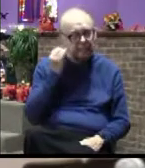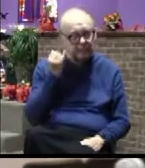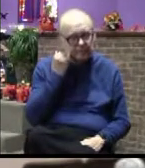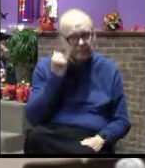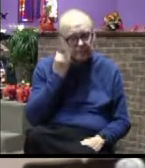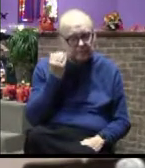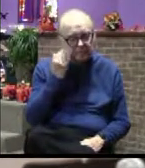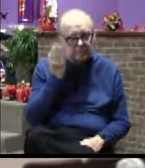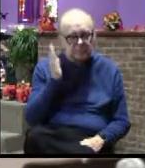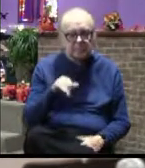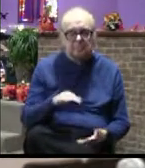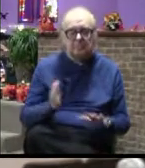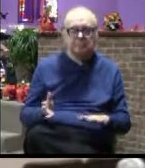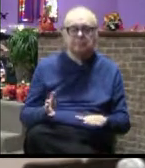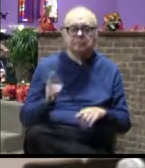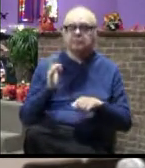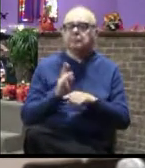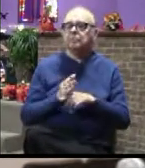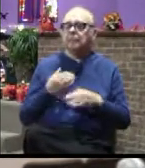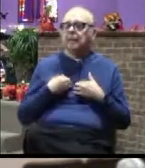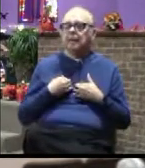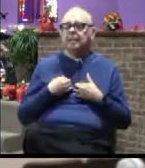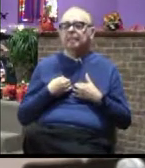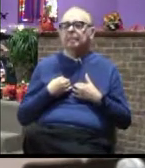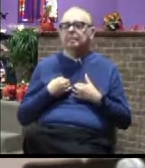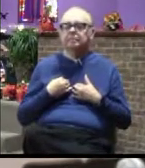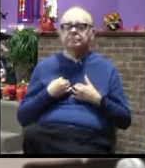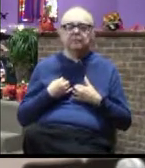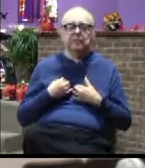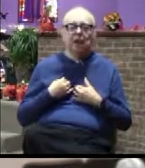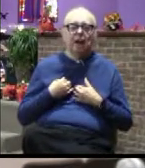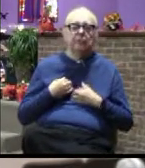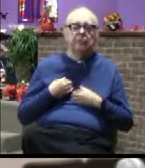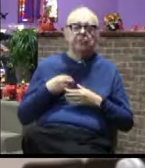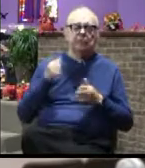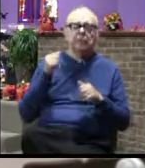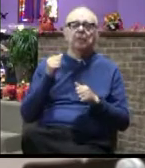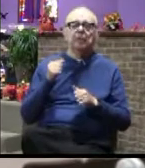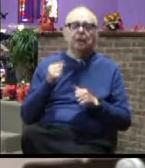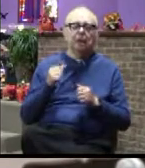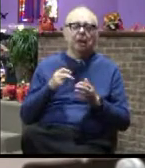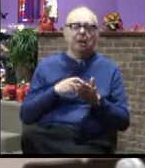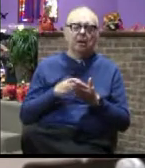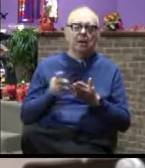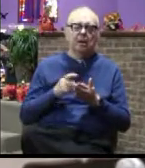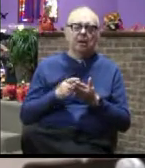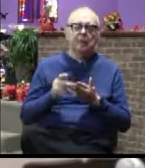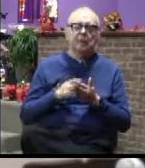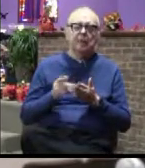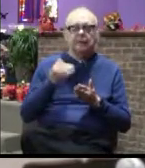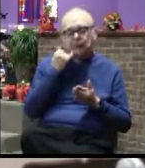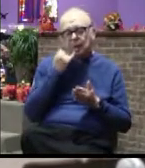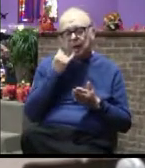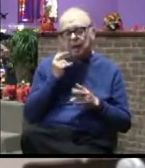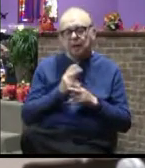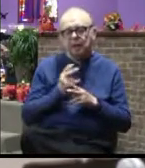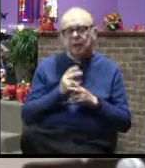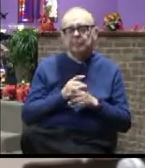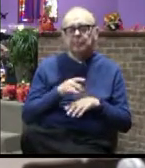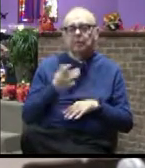If I knew when I was going to die and we used to have those pay phones, I would have just kept a quarter in my pocket